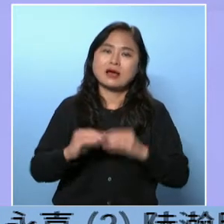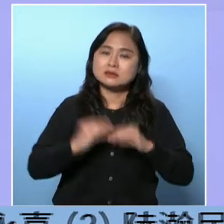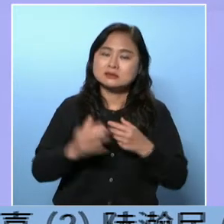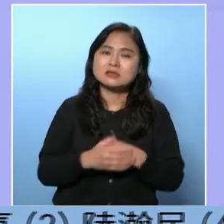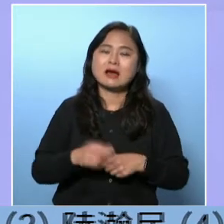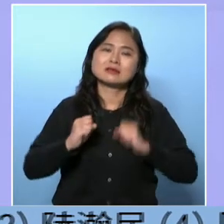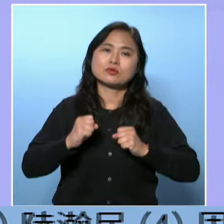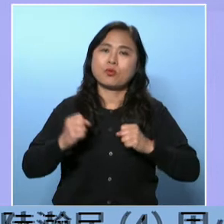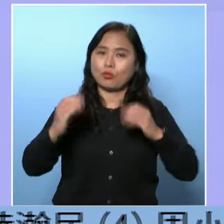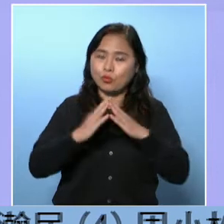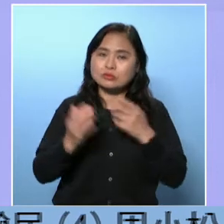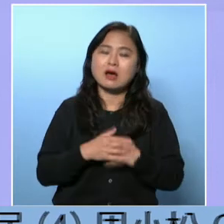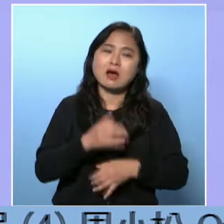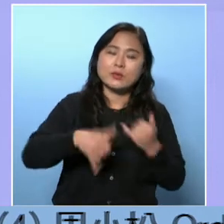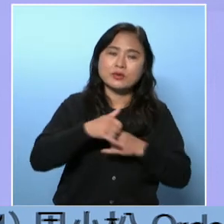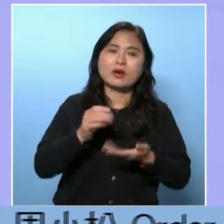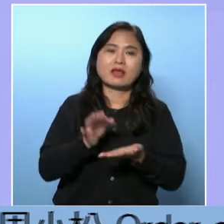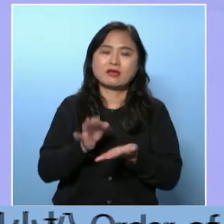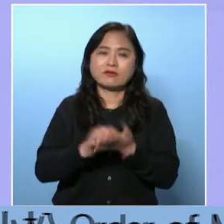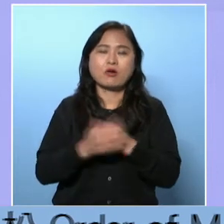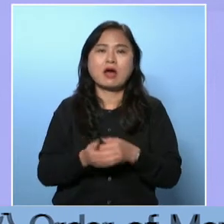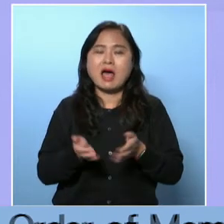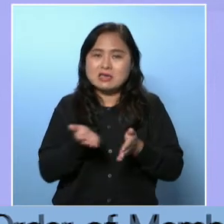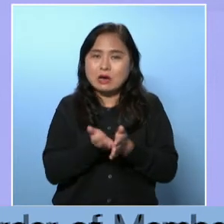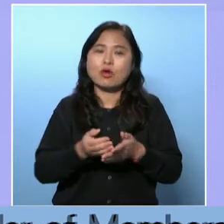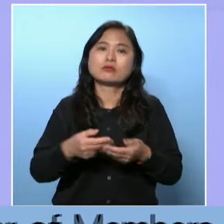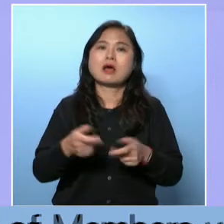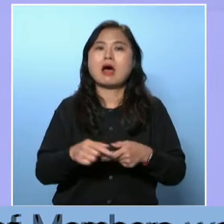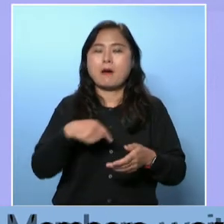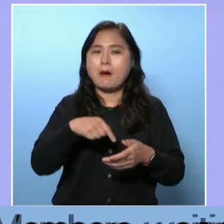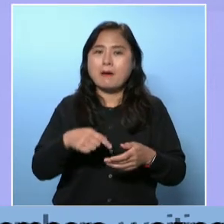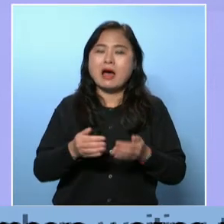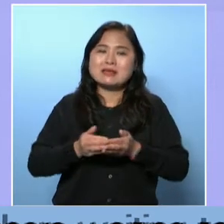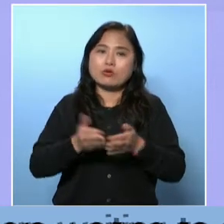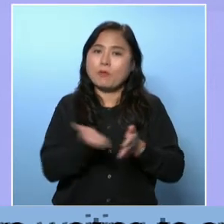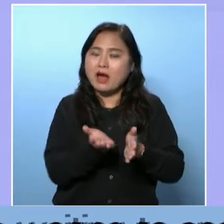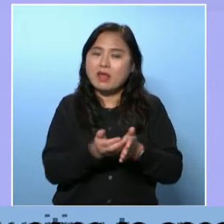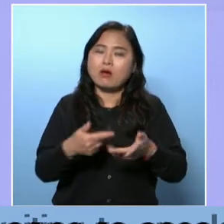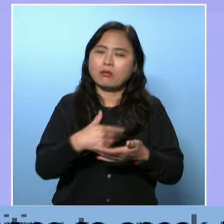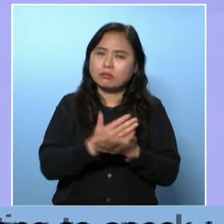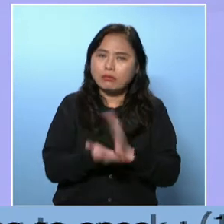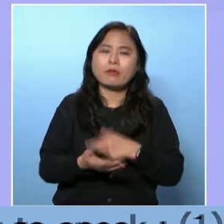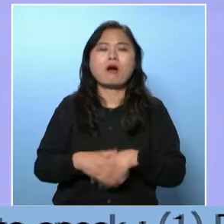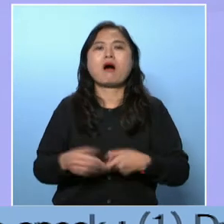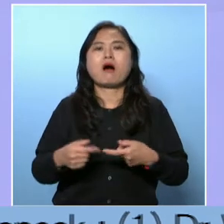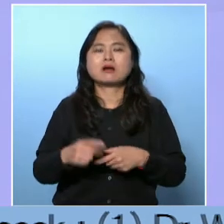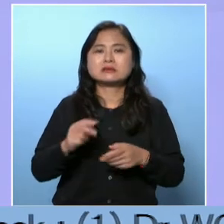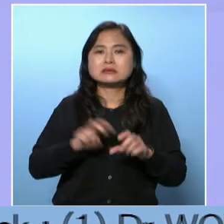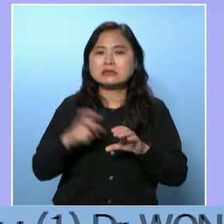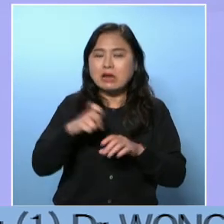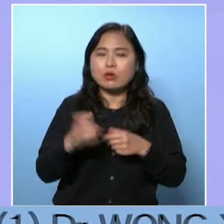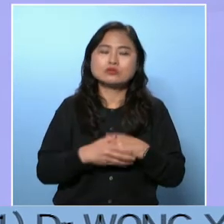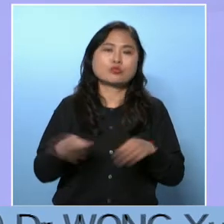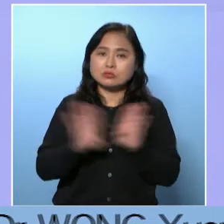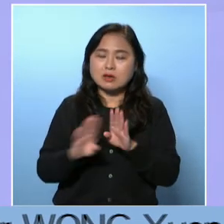as indoor games halls, performance venues, and the cruise terminal and the WKCD